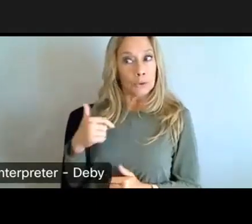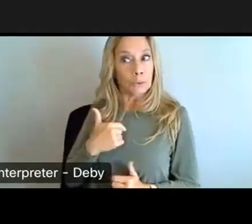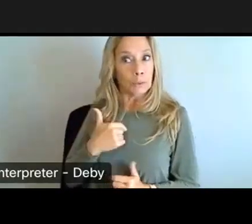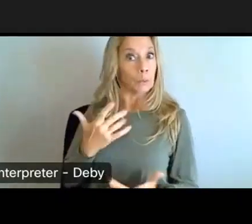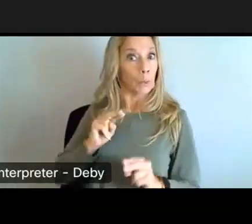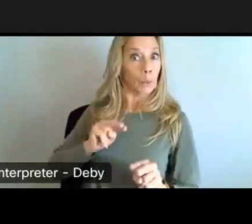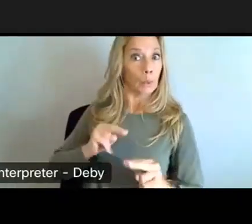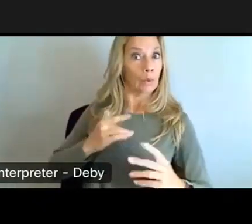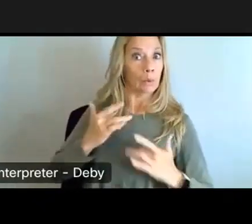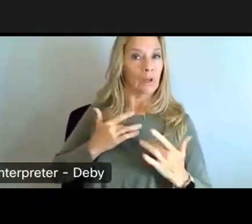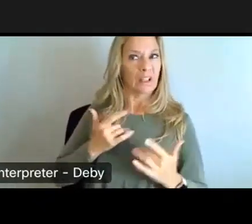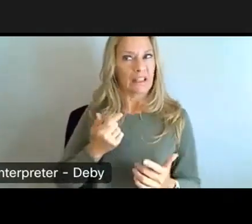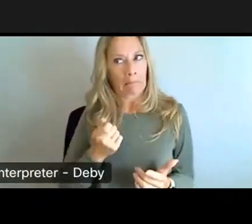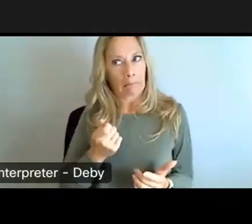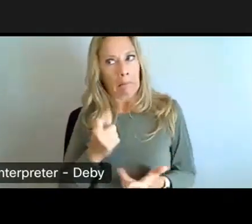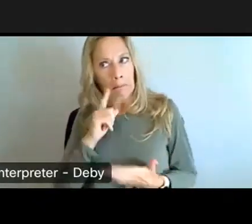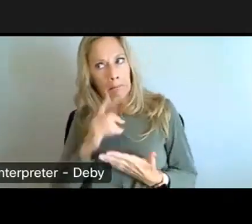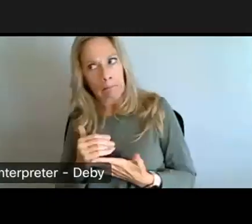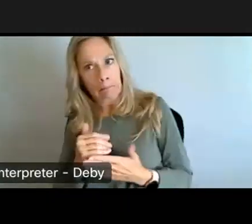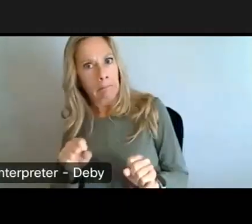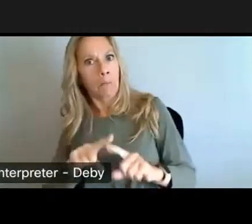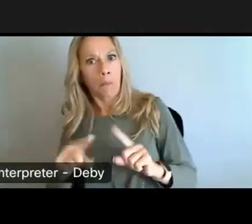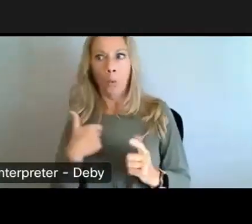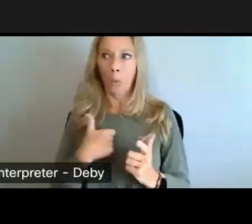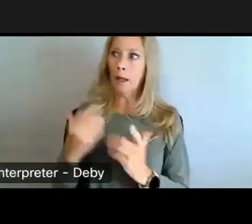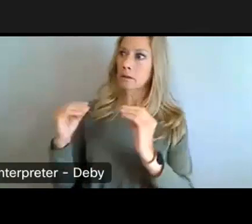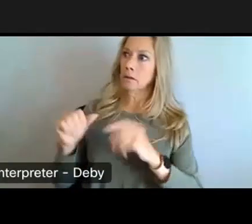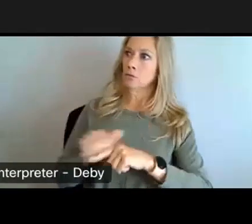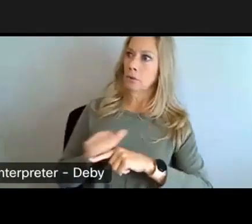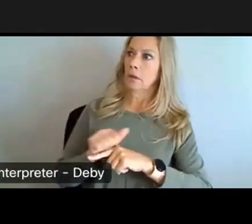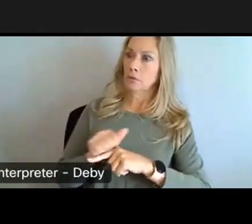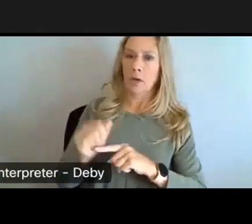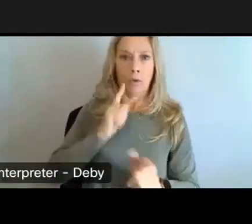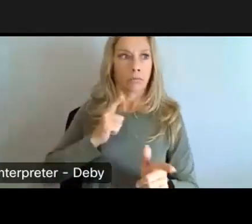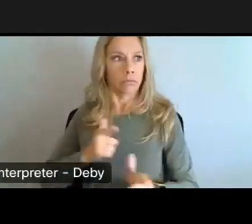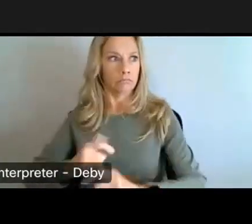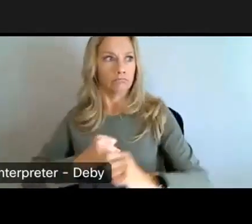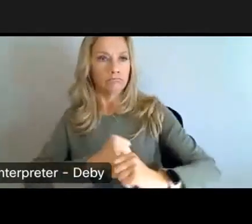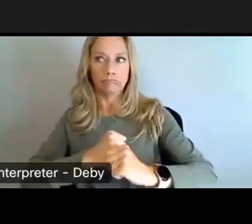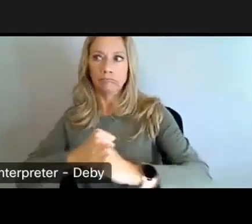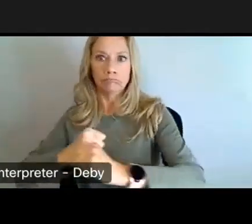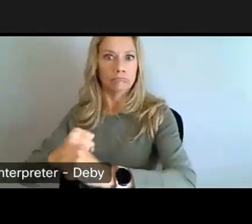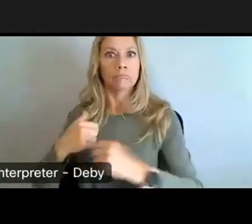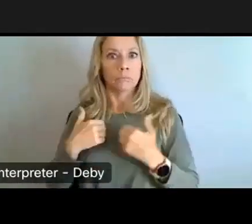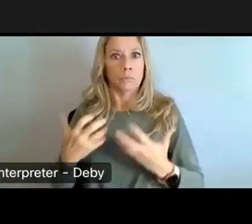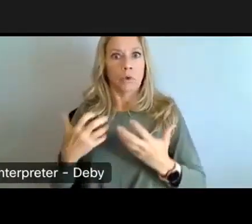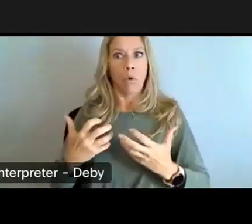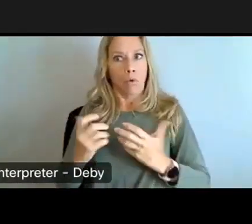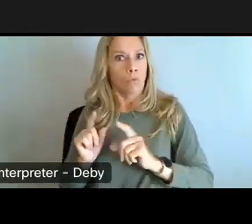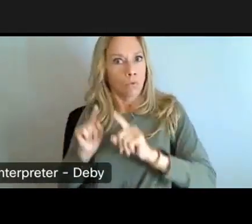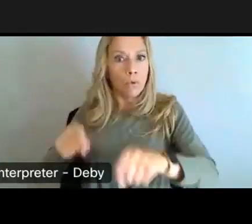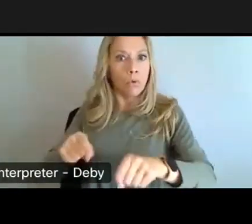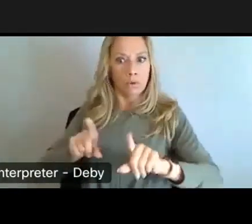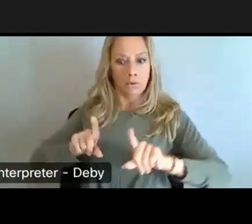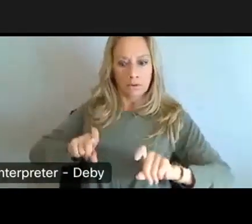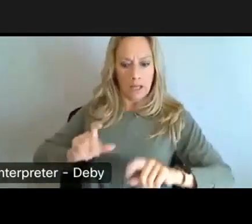a demented way, because this is what we trained for. This is all we ever wanted, was to be able to go to combat and kind of test